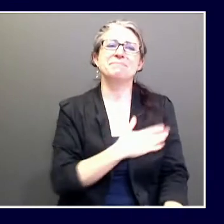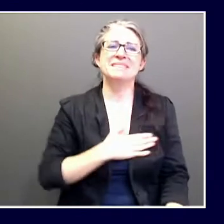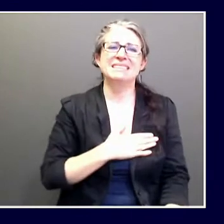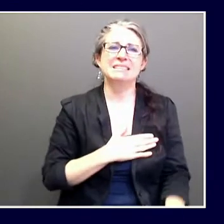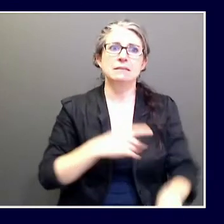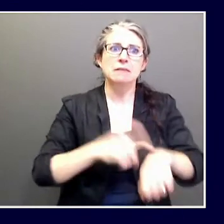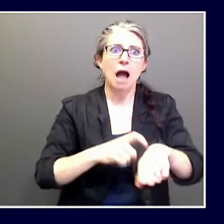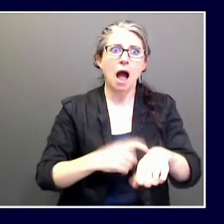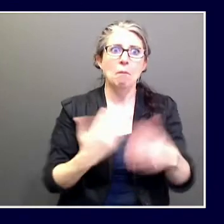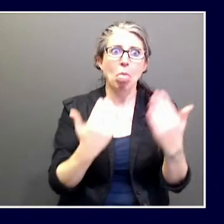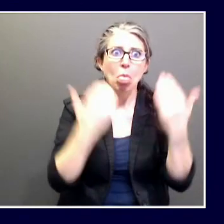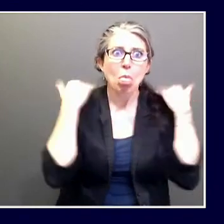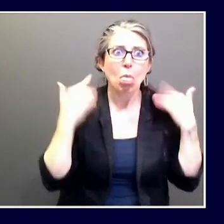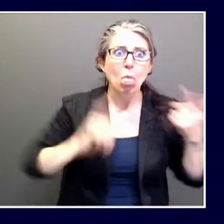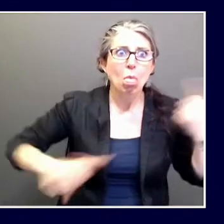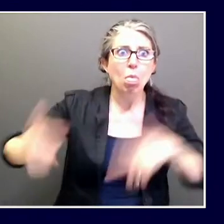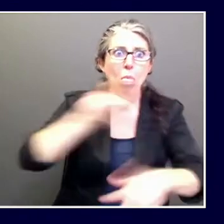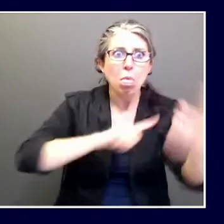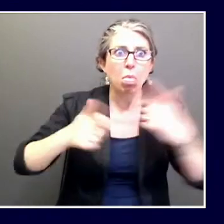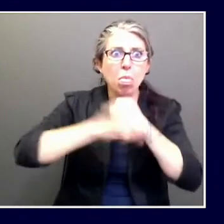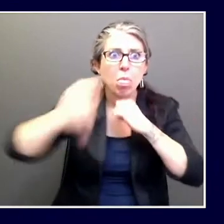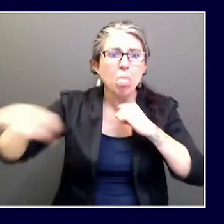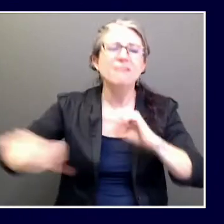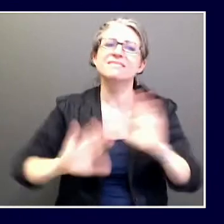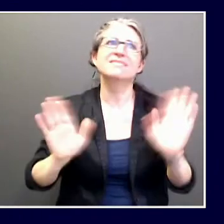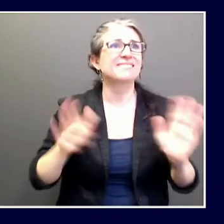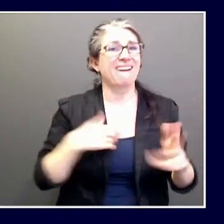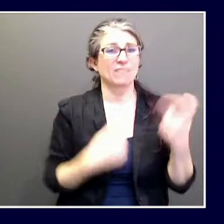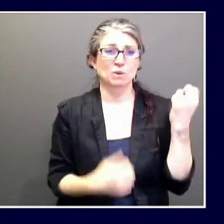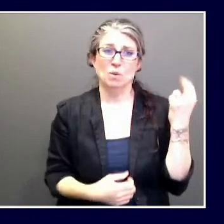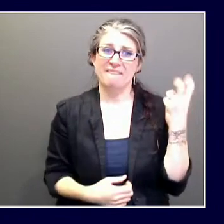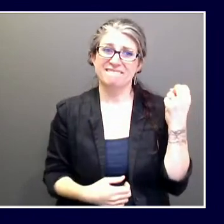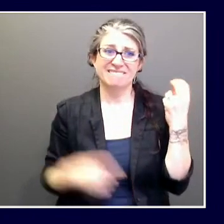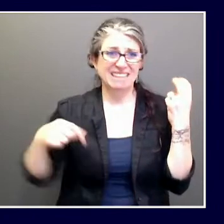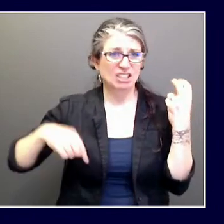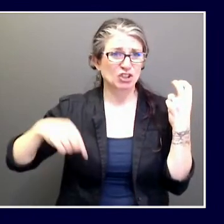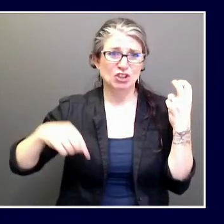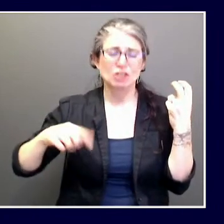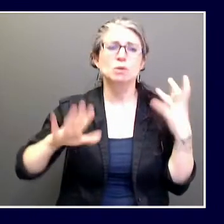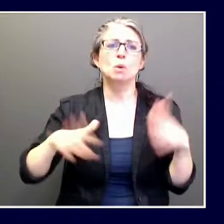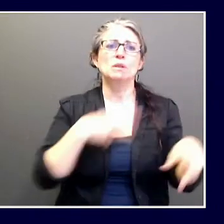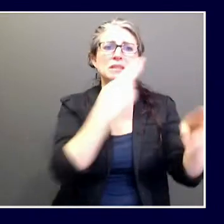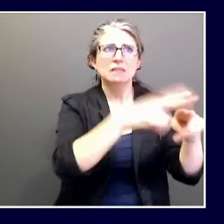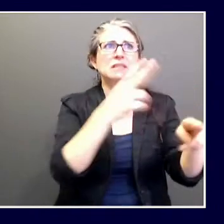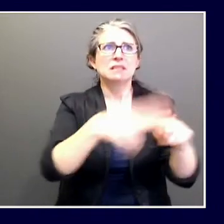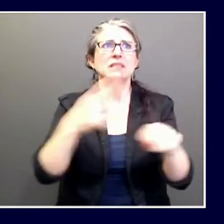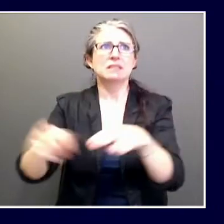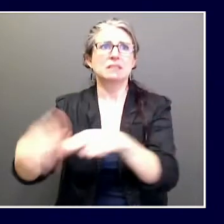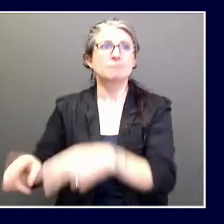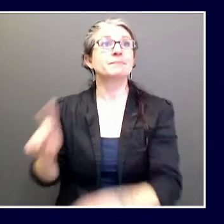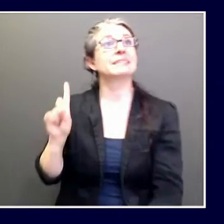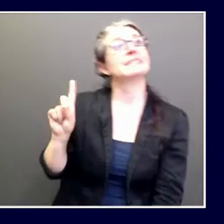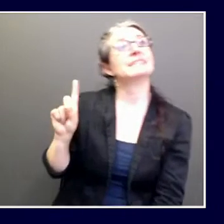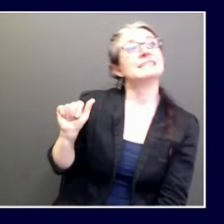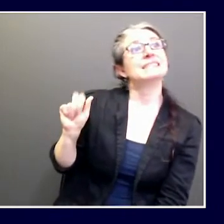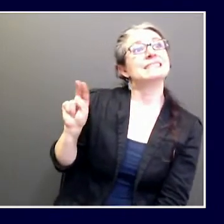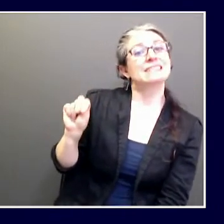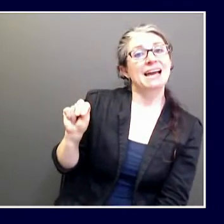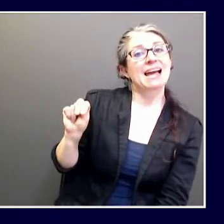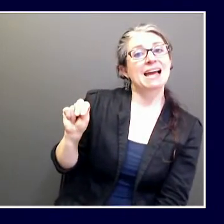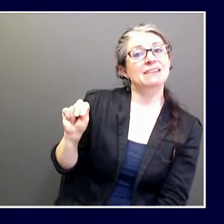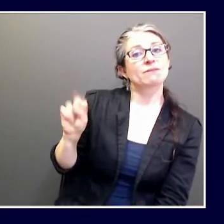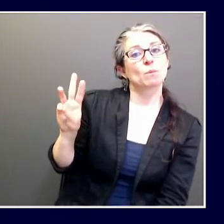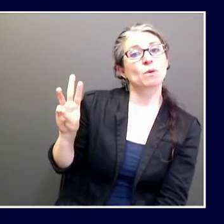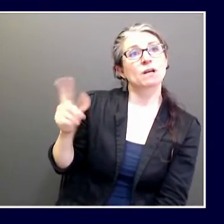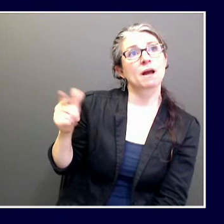of our questions. And the first question for today goes to Dan from WGME. Thank you, Dr. Shah. And I don't know how I